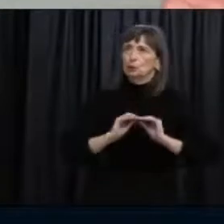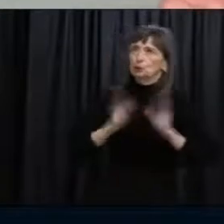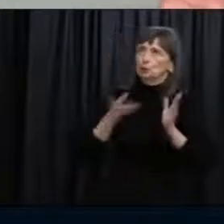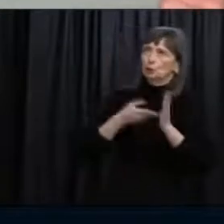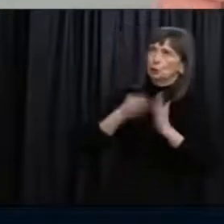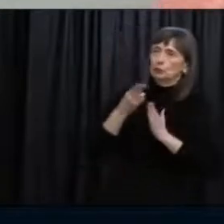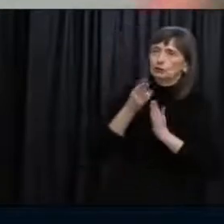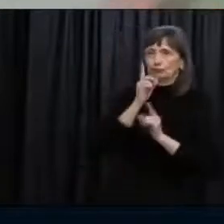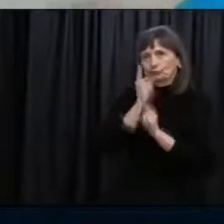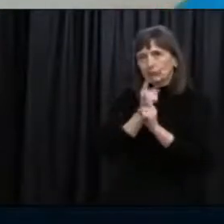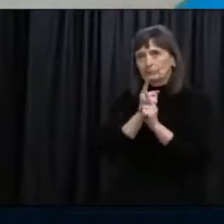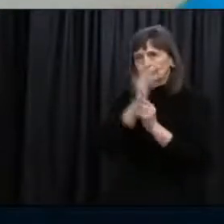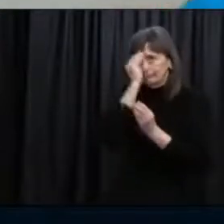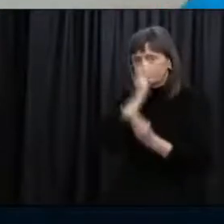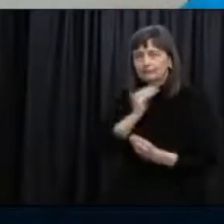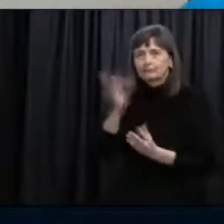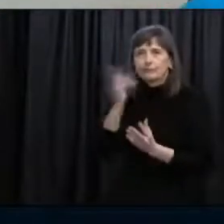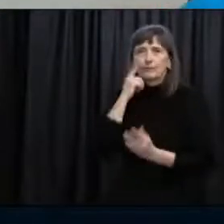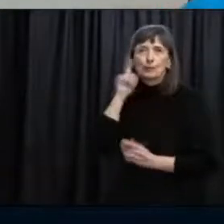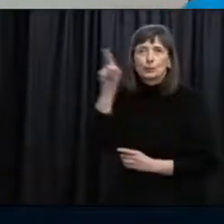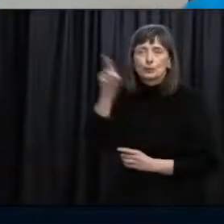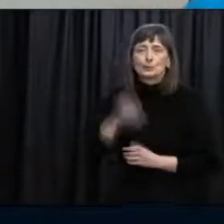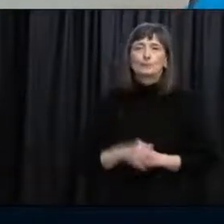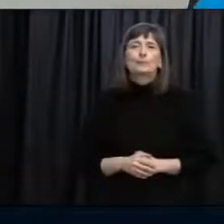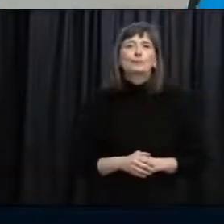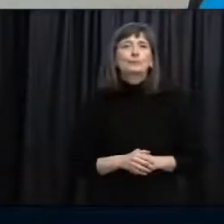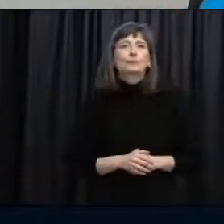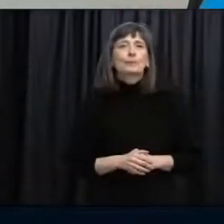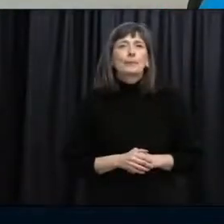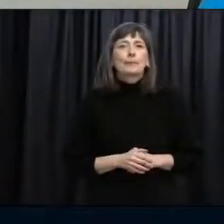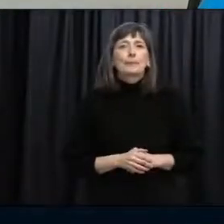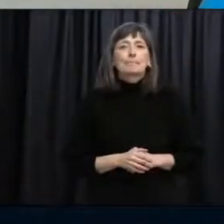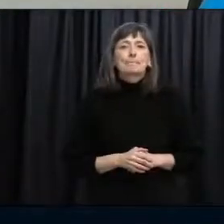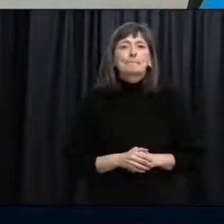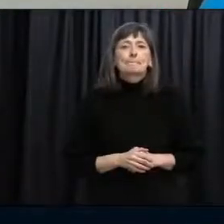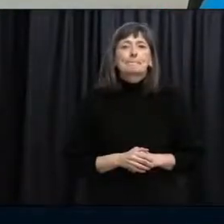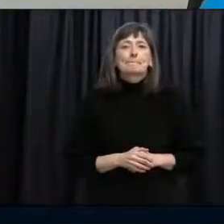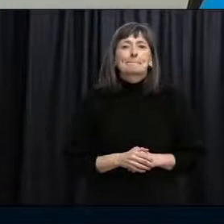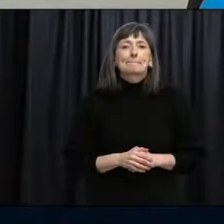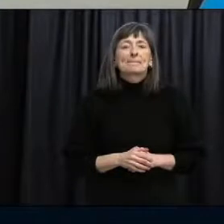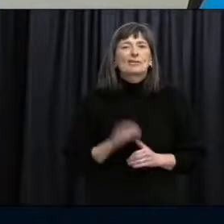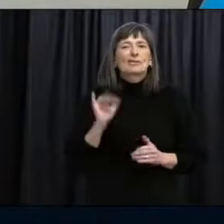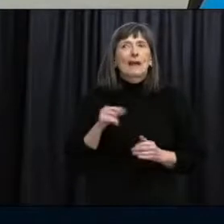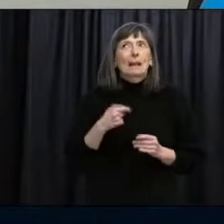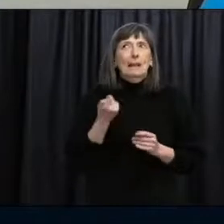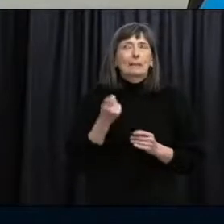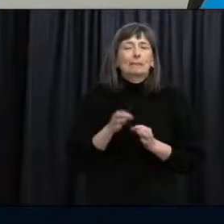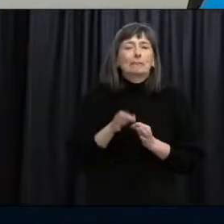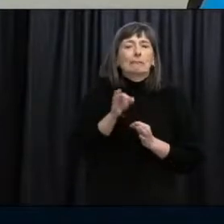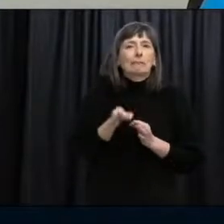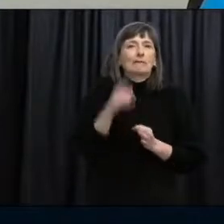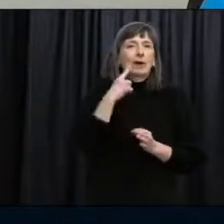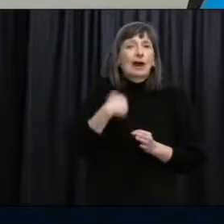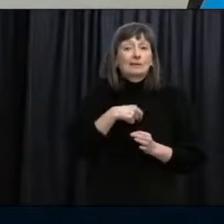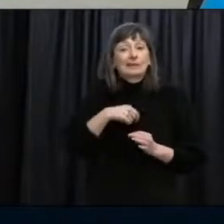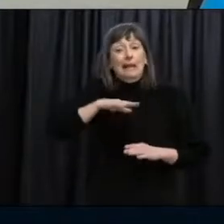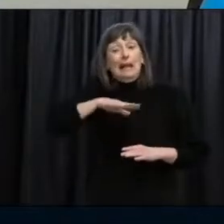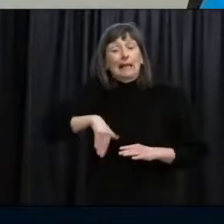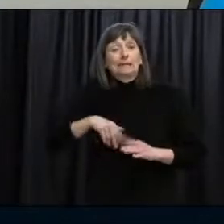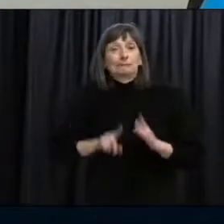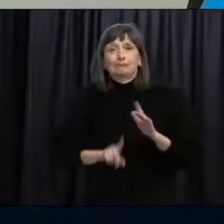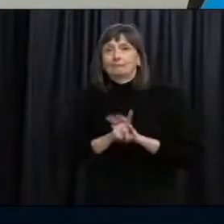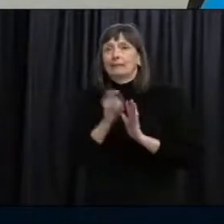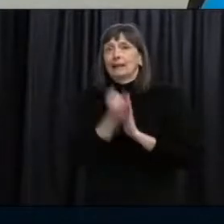in the right way, in the correct way, and in a quick way. So that's the reason for the late media availability today.